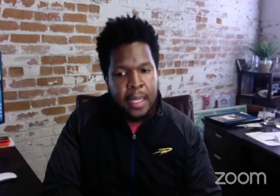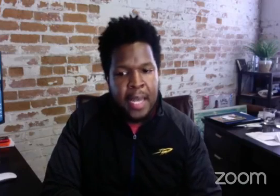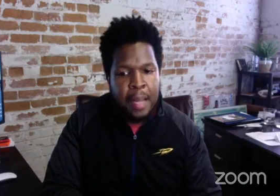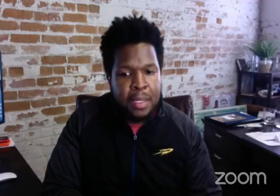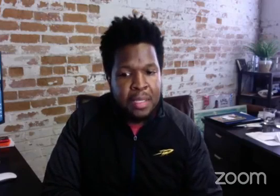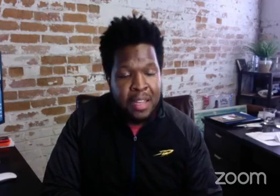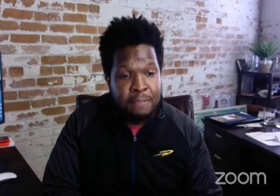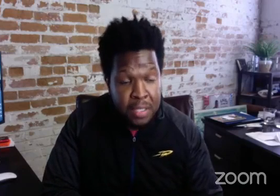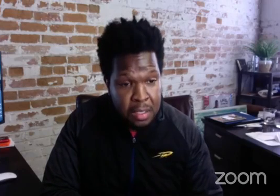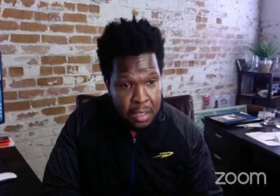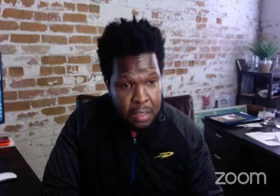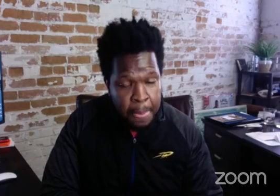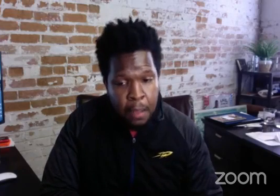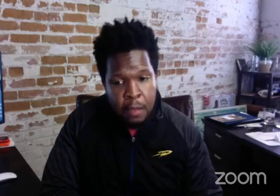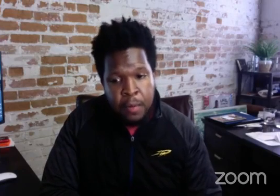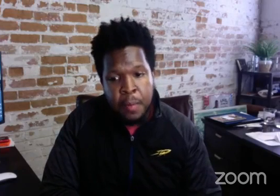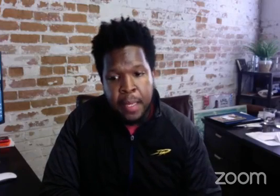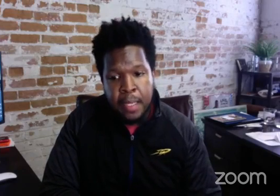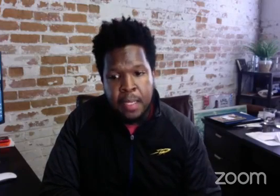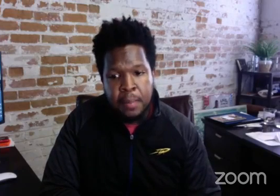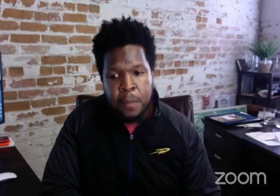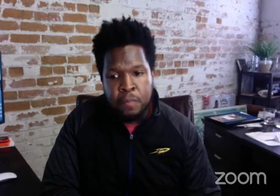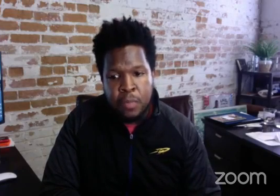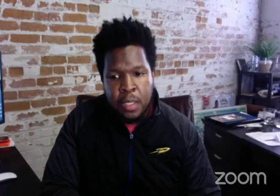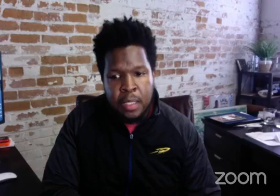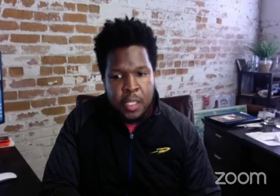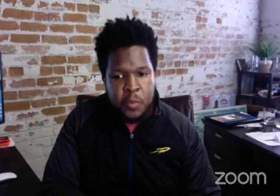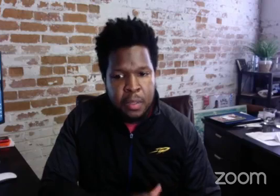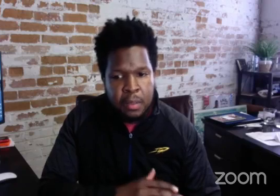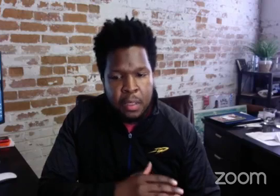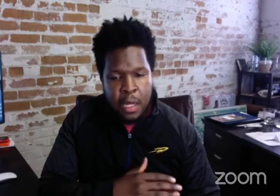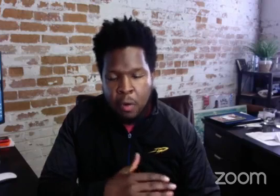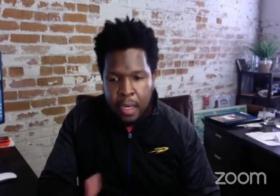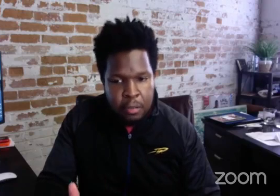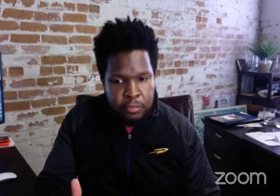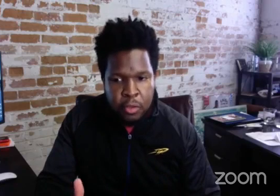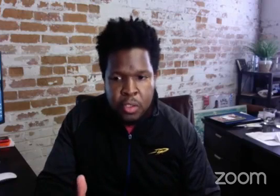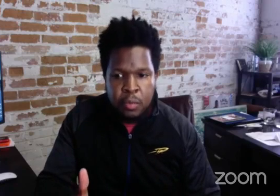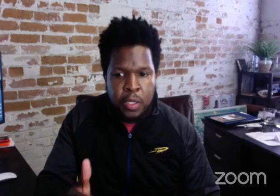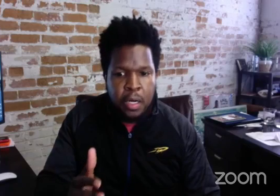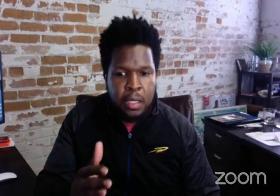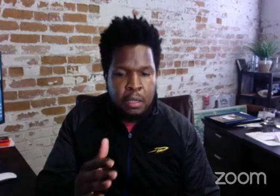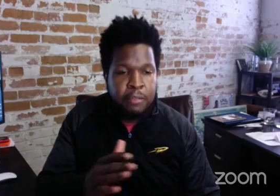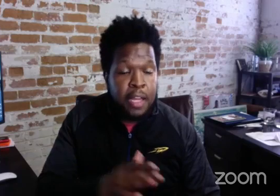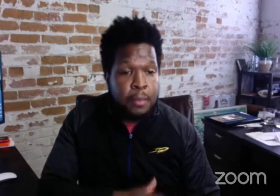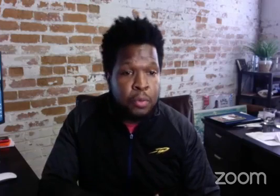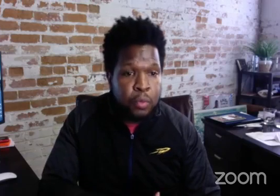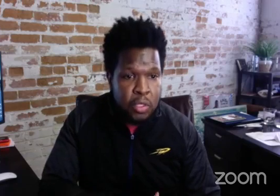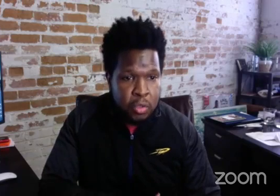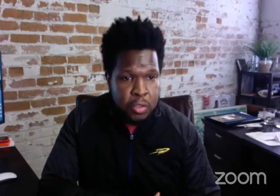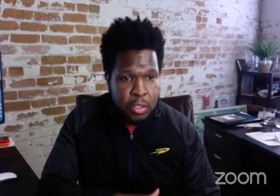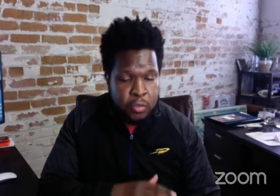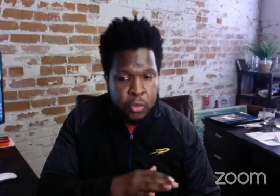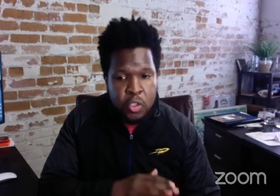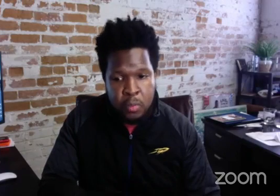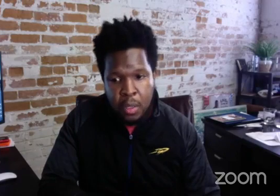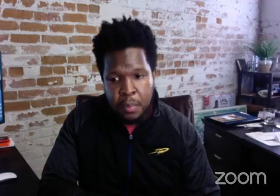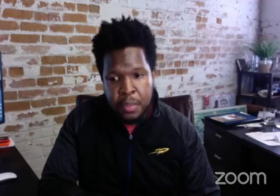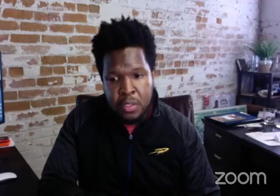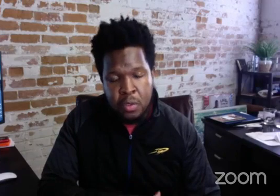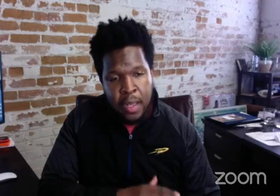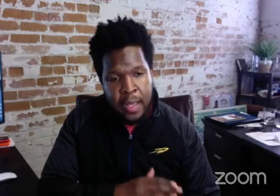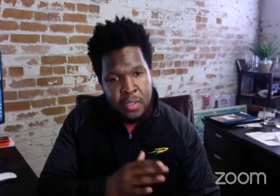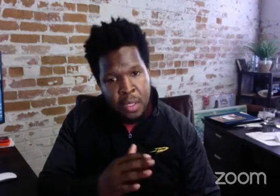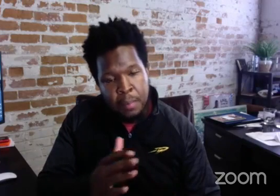hit economically and physically from the pandemic. And there's been a whole lot of confusion regarding available resources for